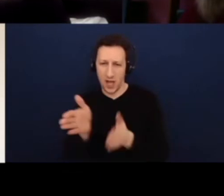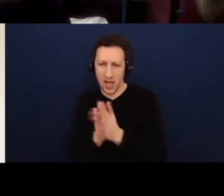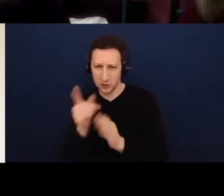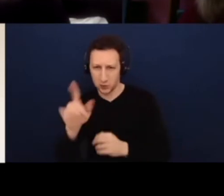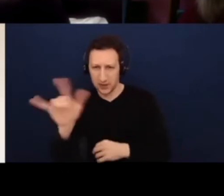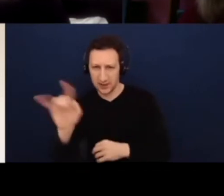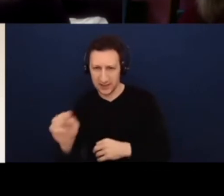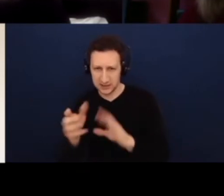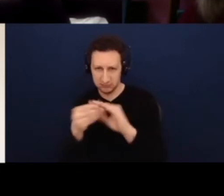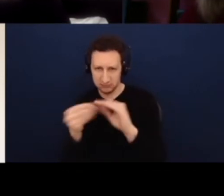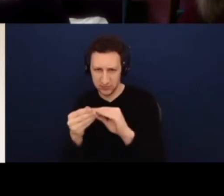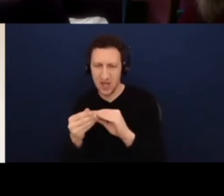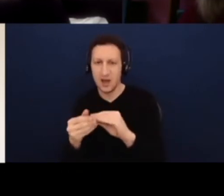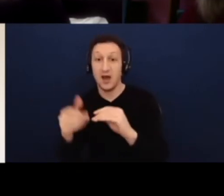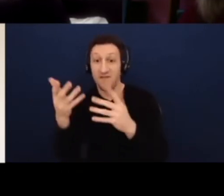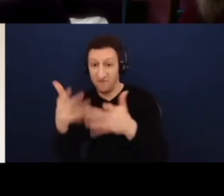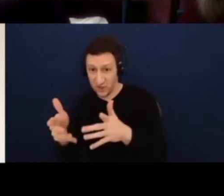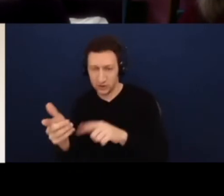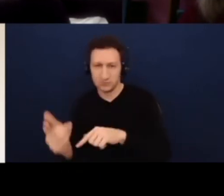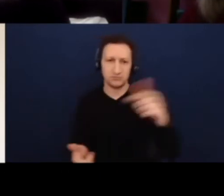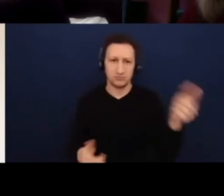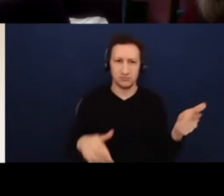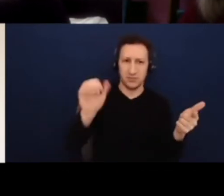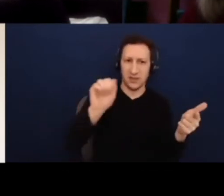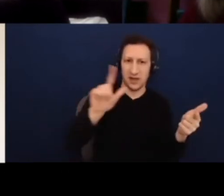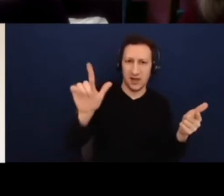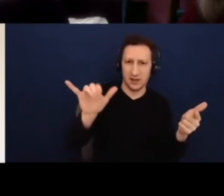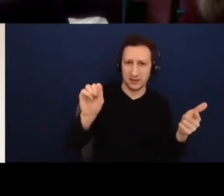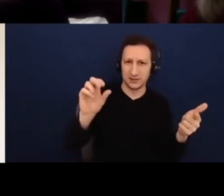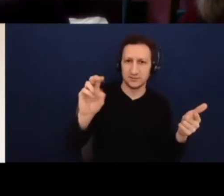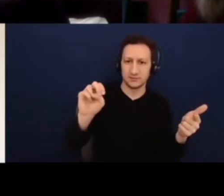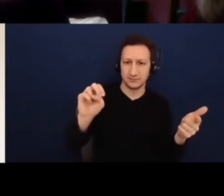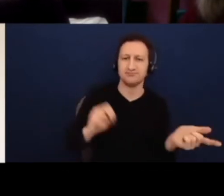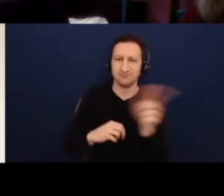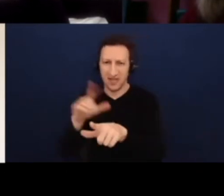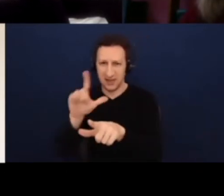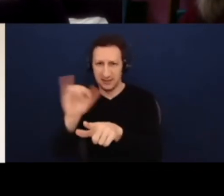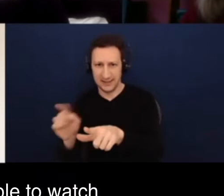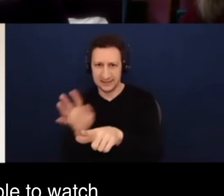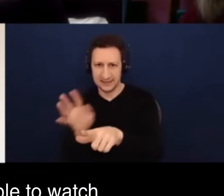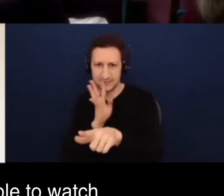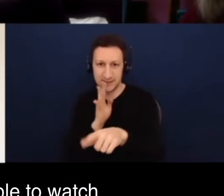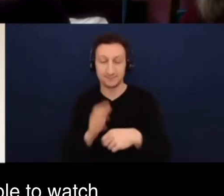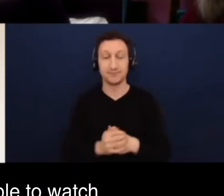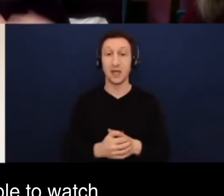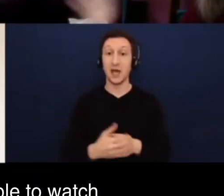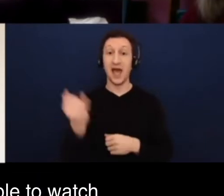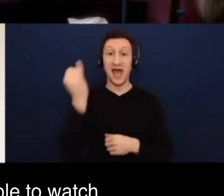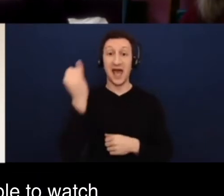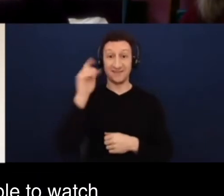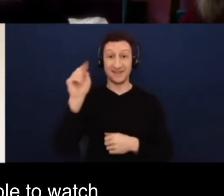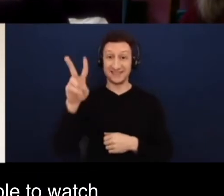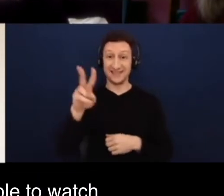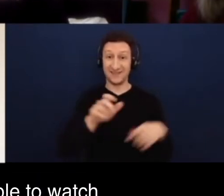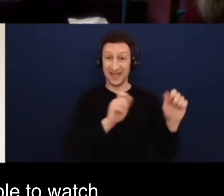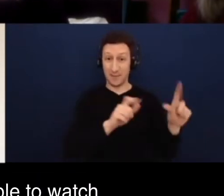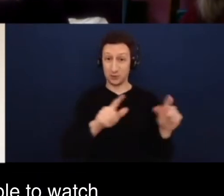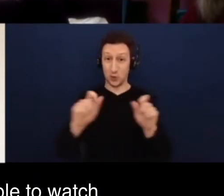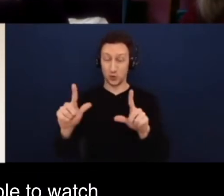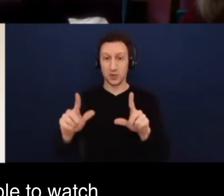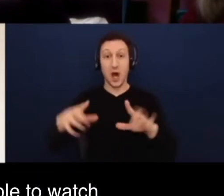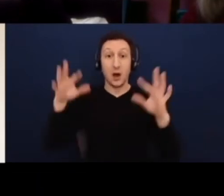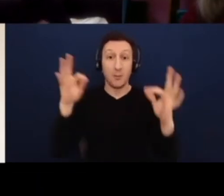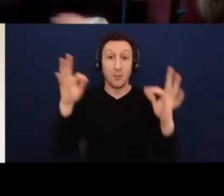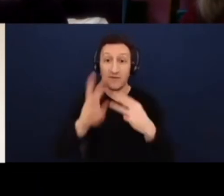Liz. Sure, yeah. Yeah, so for episodics, in a perfect world, we'd be able to watch everything beginning to